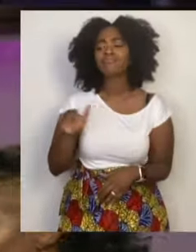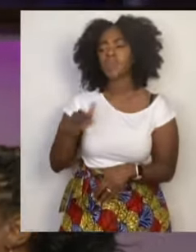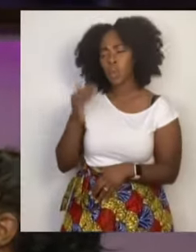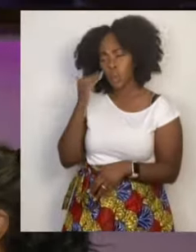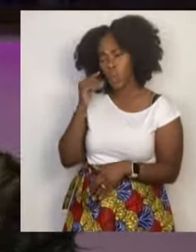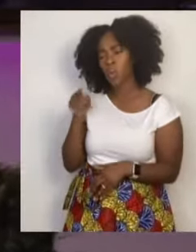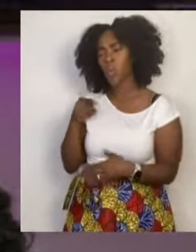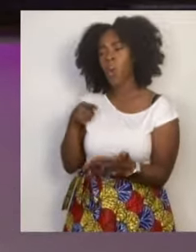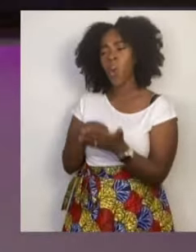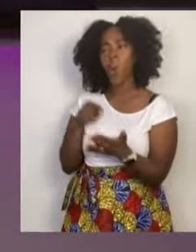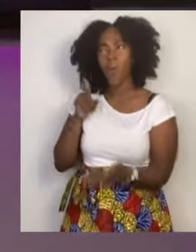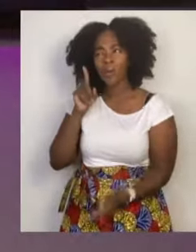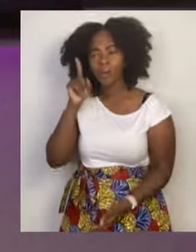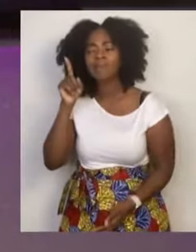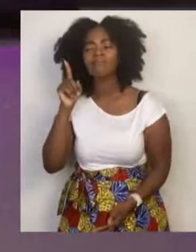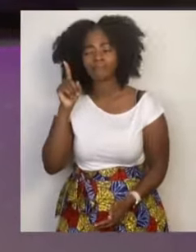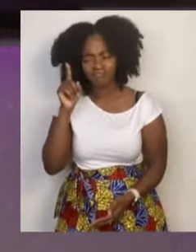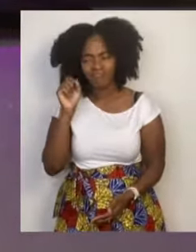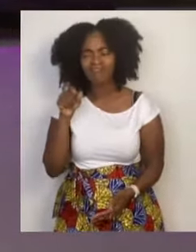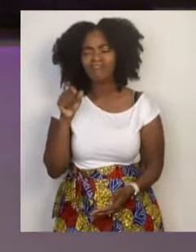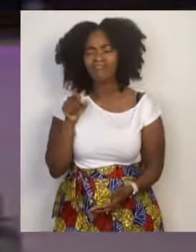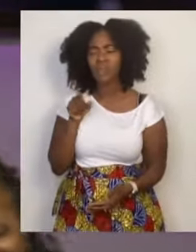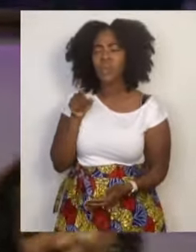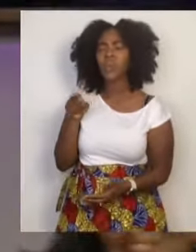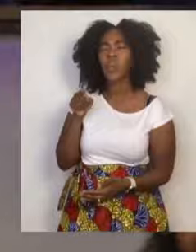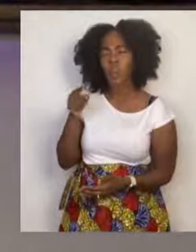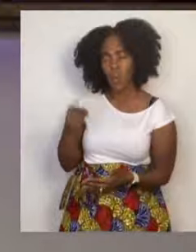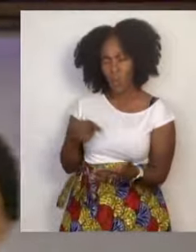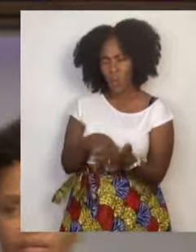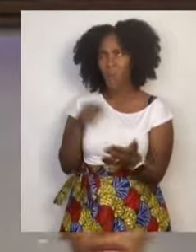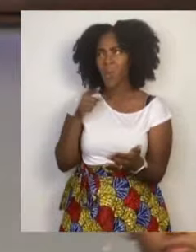You know you owe the Lord. And we give the Lord